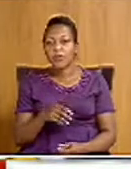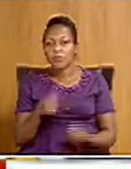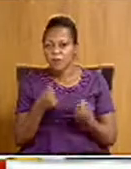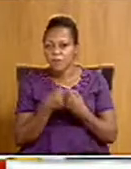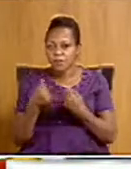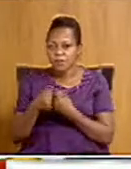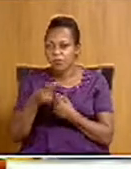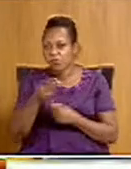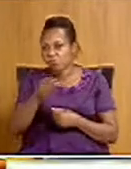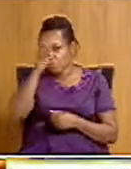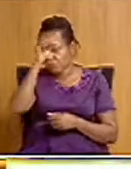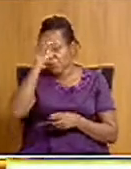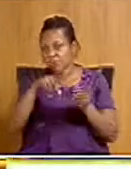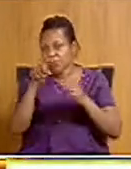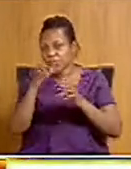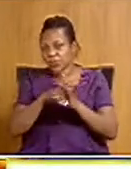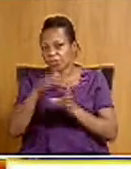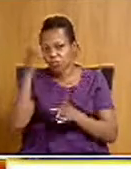in Somalia.